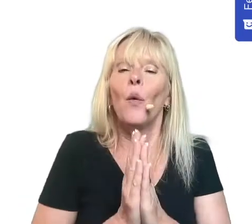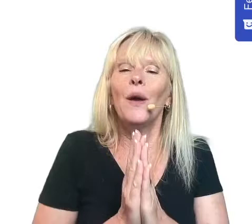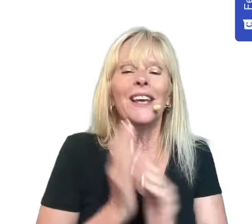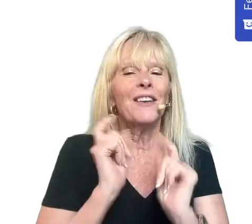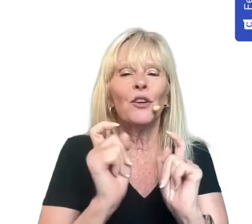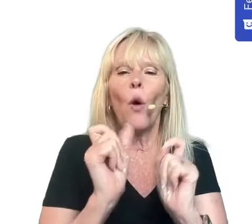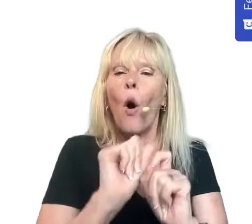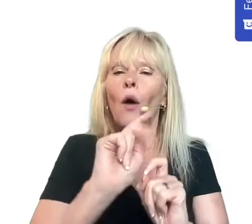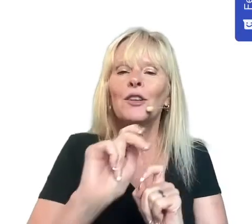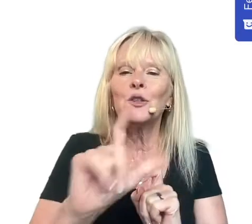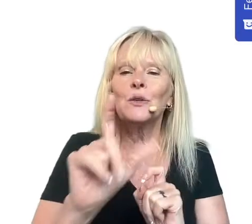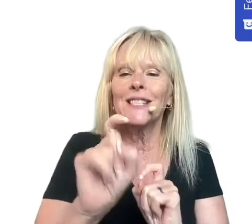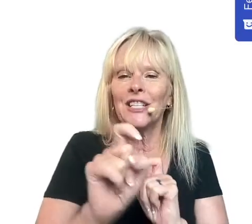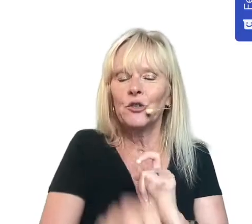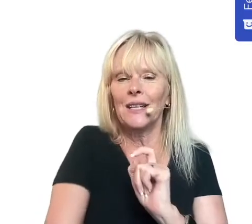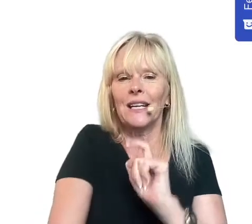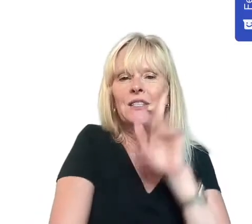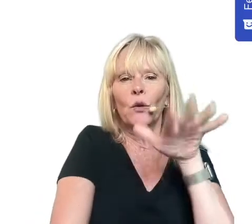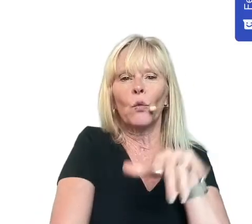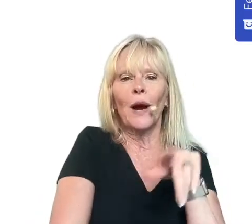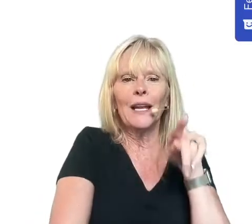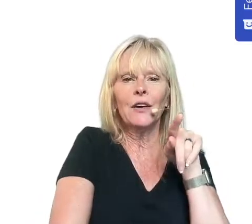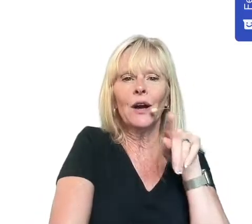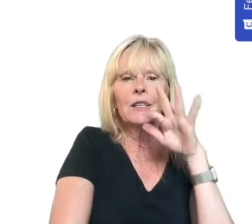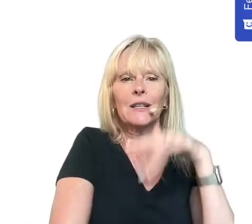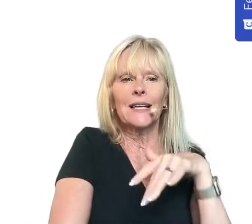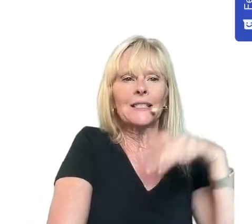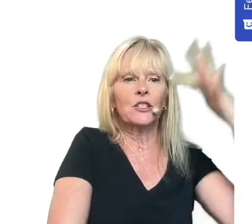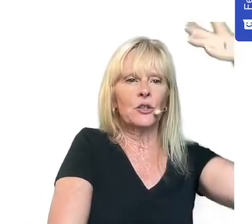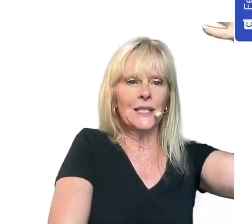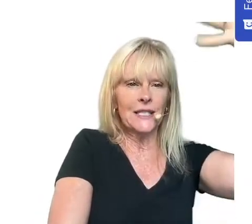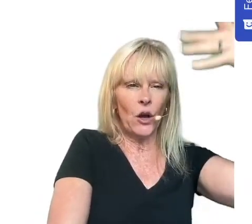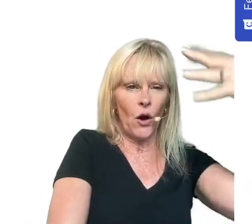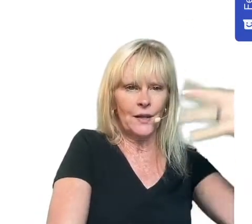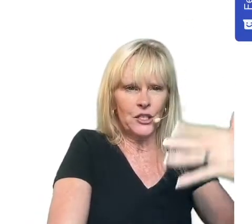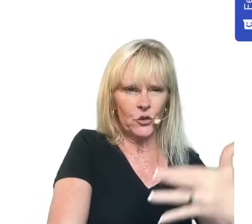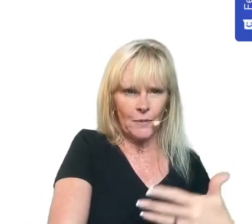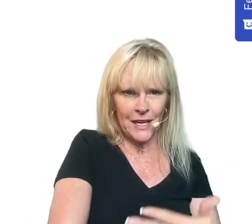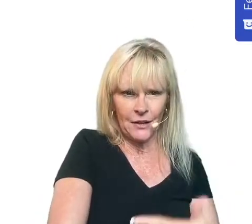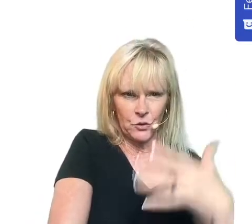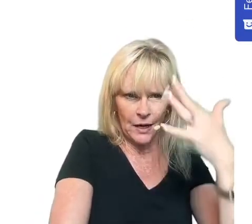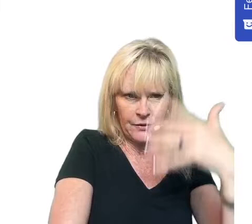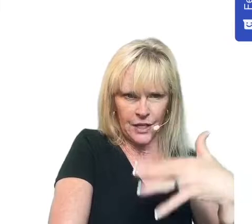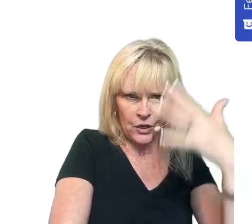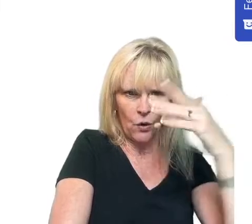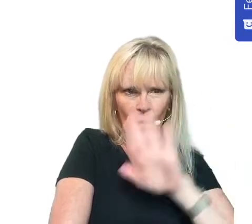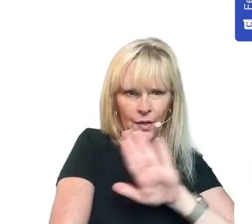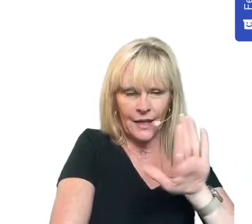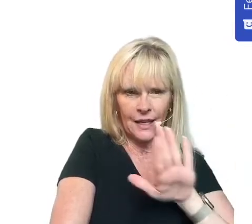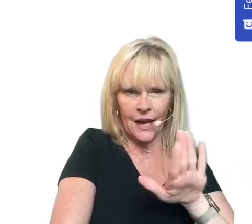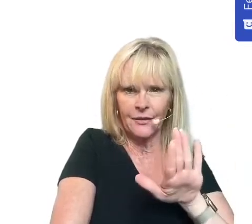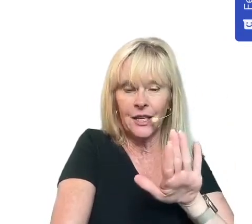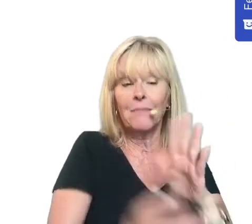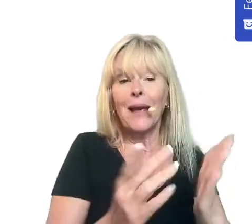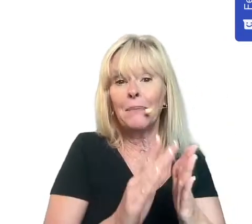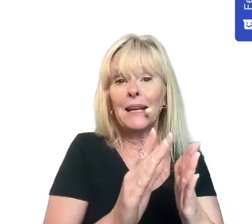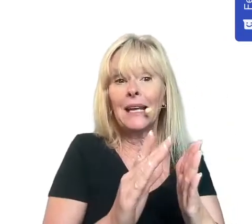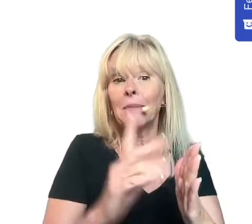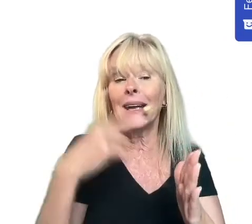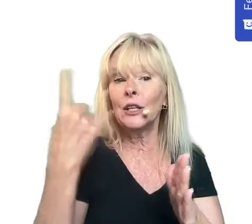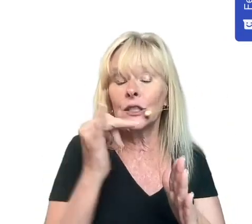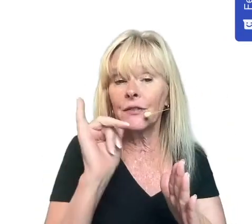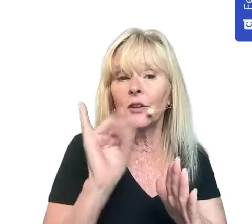teach? We give you all the tools that you need. So right here under the lessons, you're going to see all these drop downs right over here on the left. It